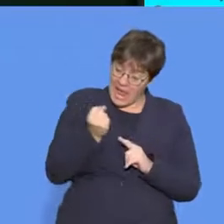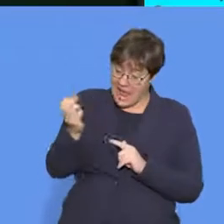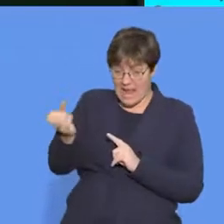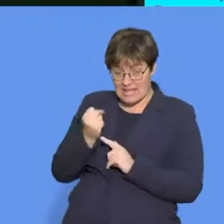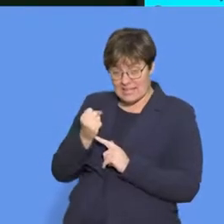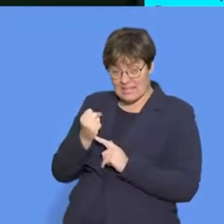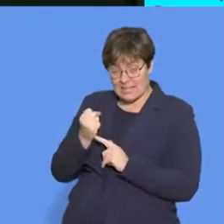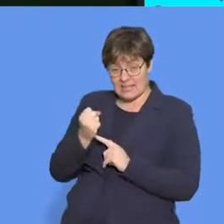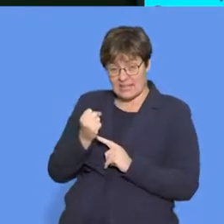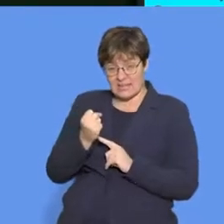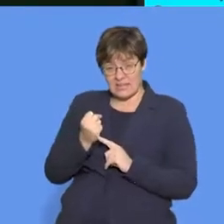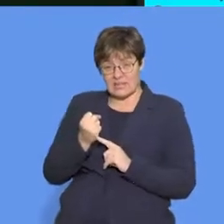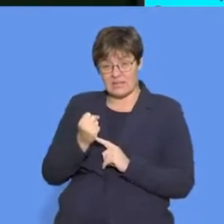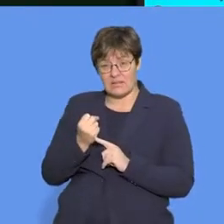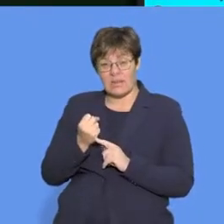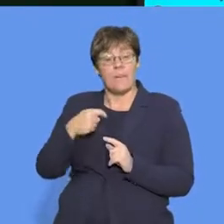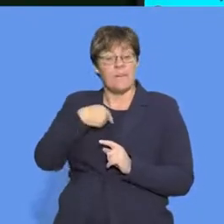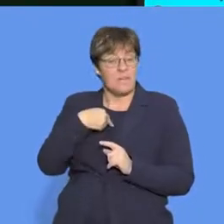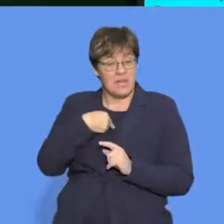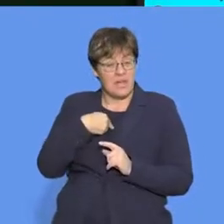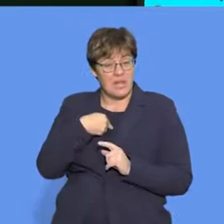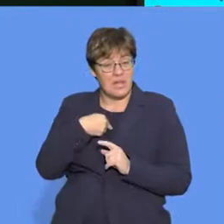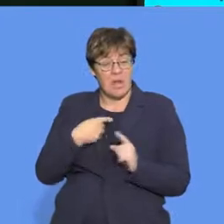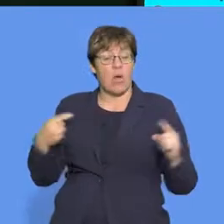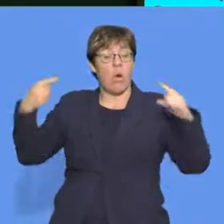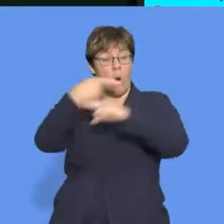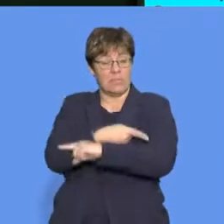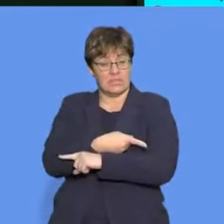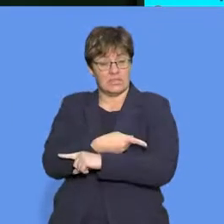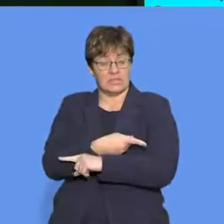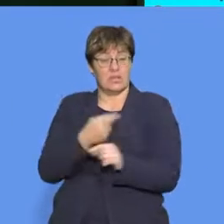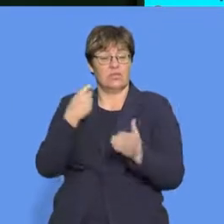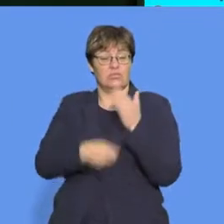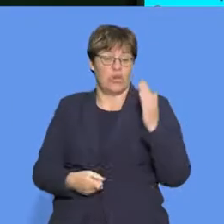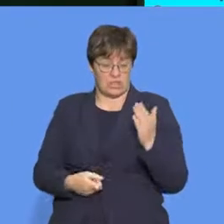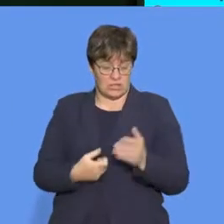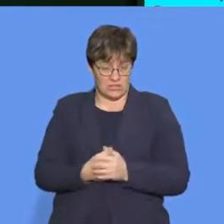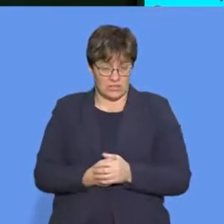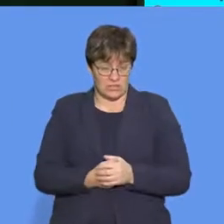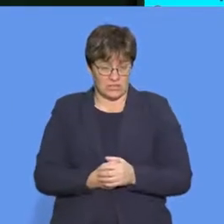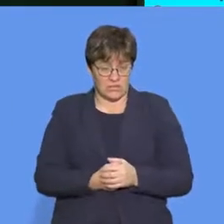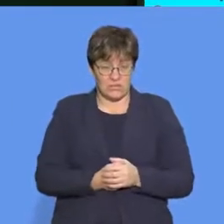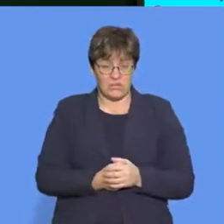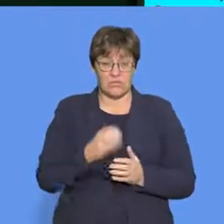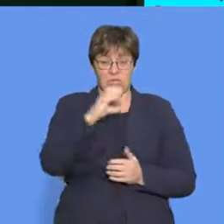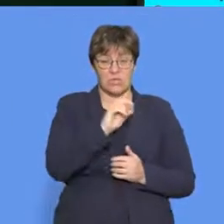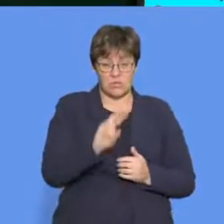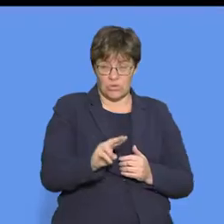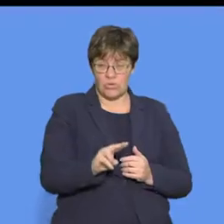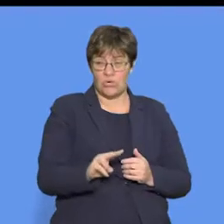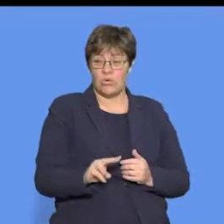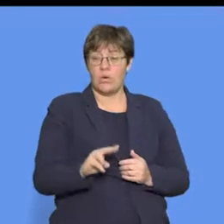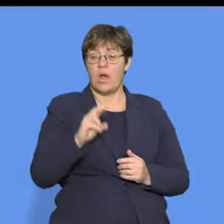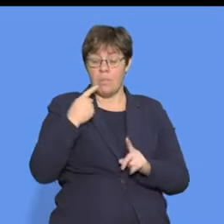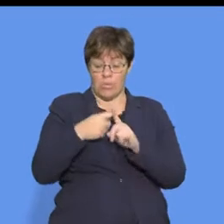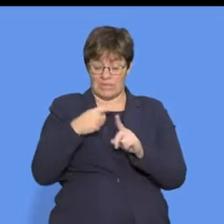to be attracted to the electrode, they've got to be attracted to the opposite charge than what they are. So the copper